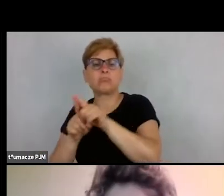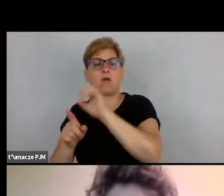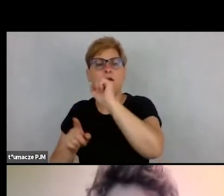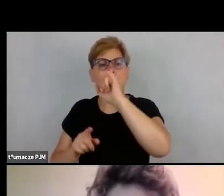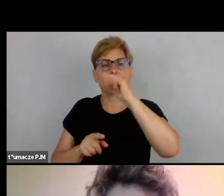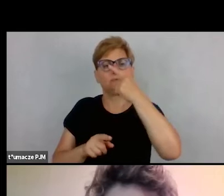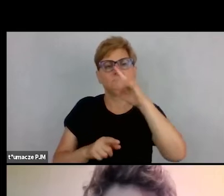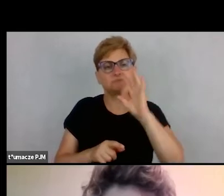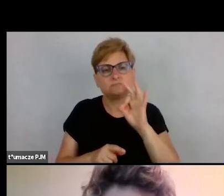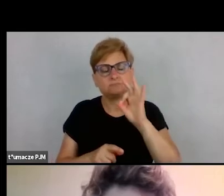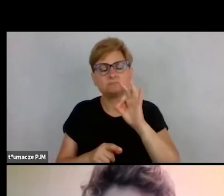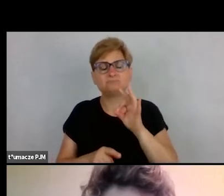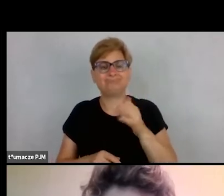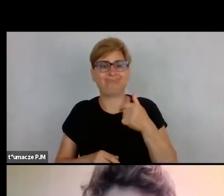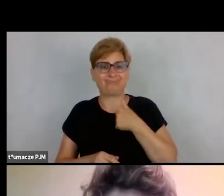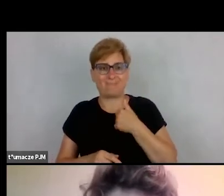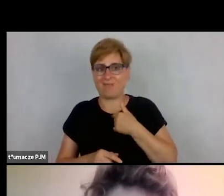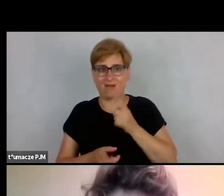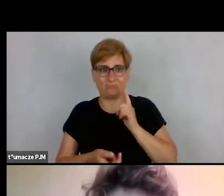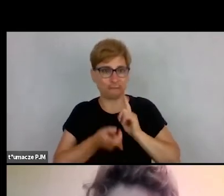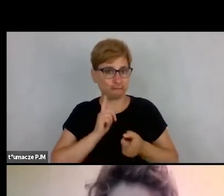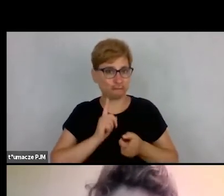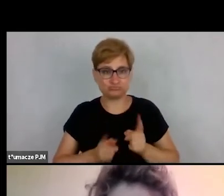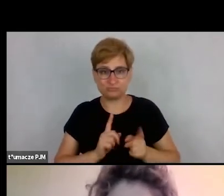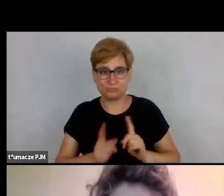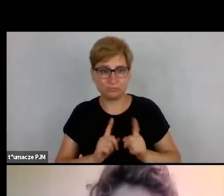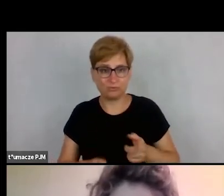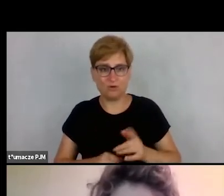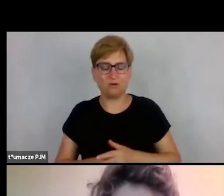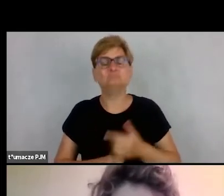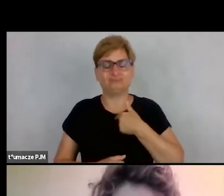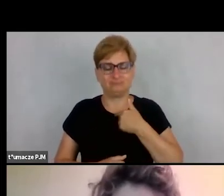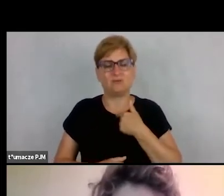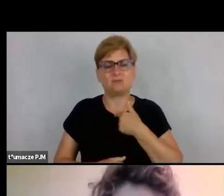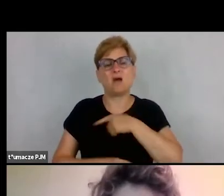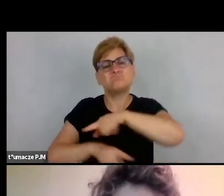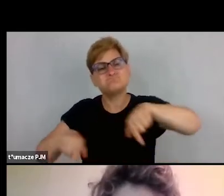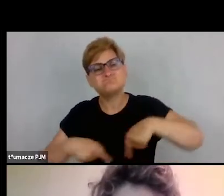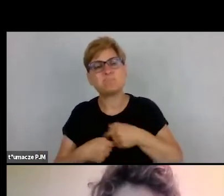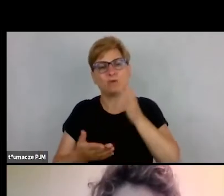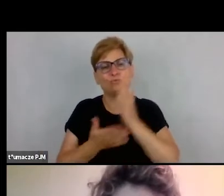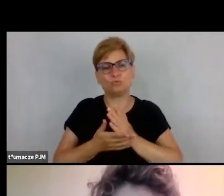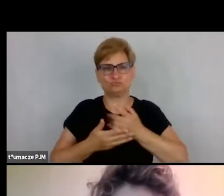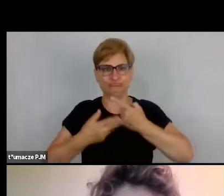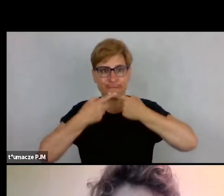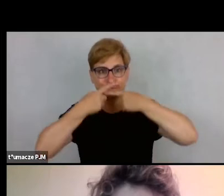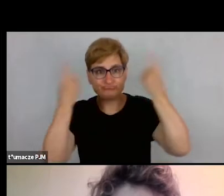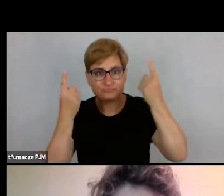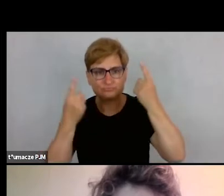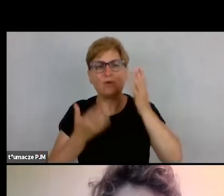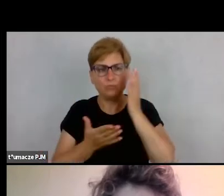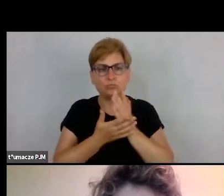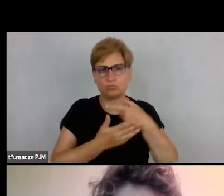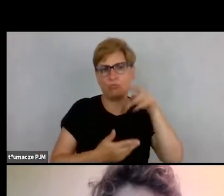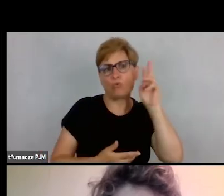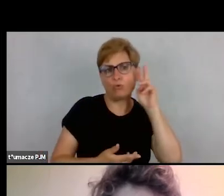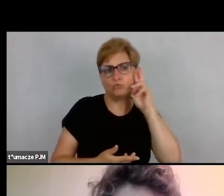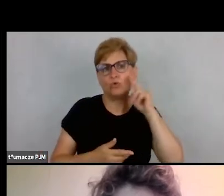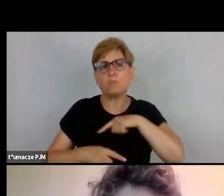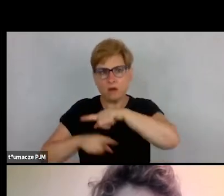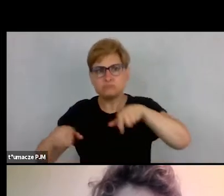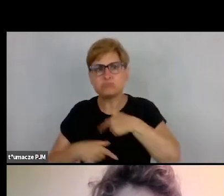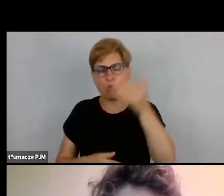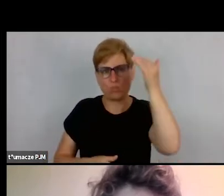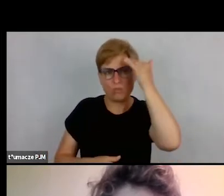that women were, in fact, more vulnerable to contracting HIV than men. And this won't be news to you, but a lot of that